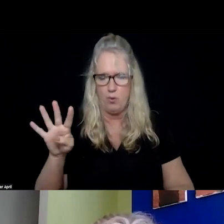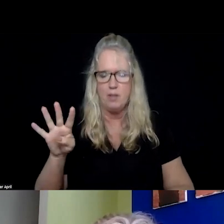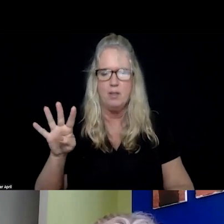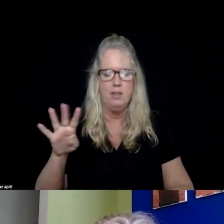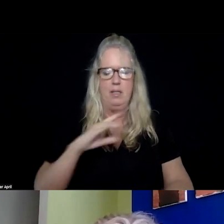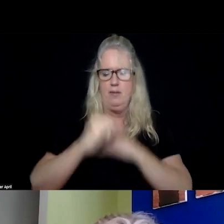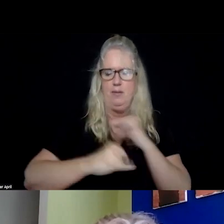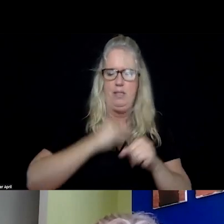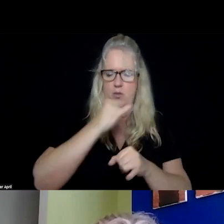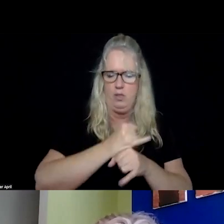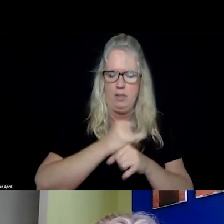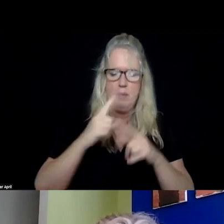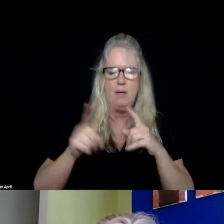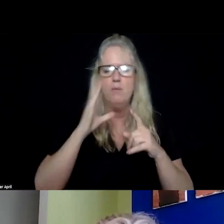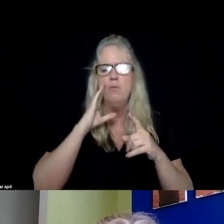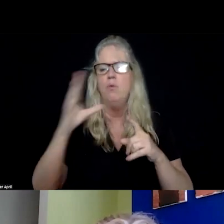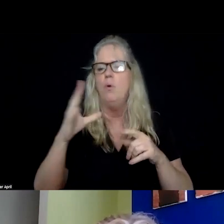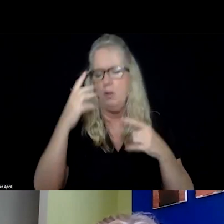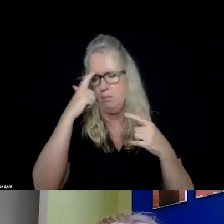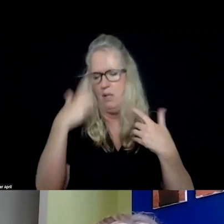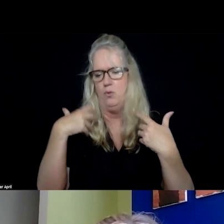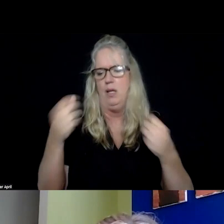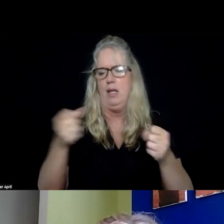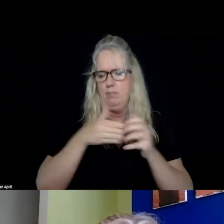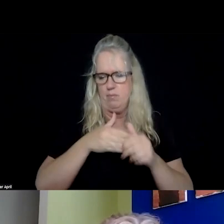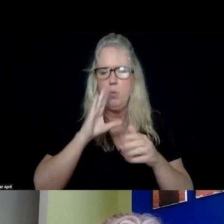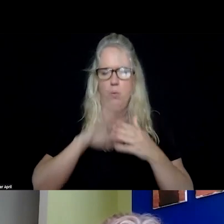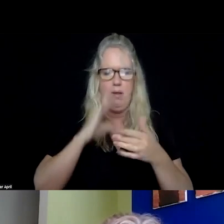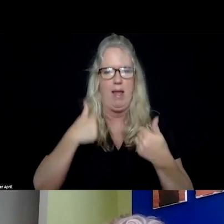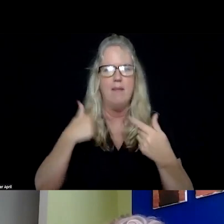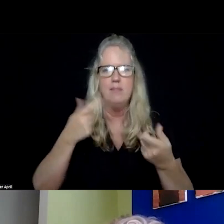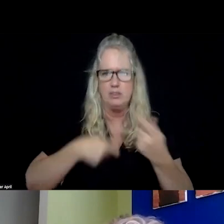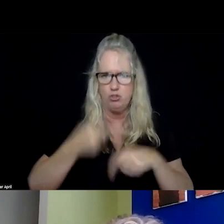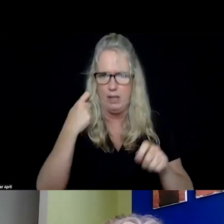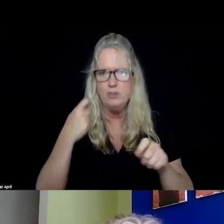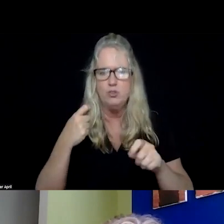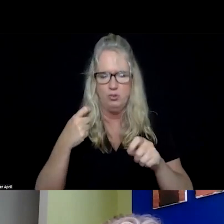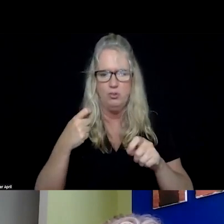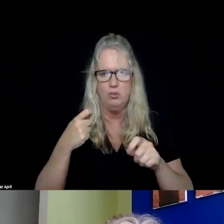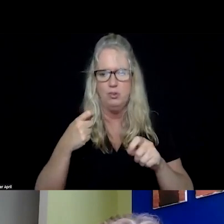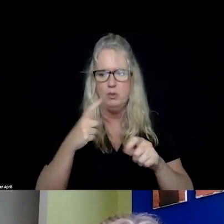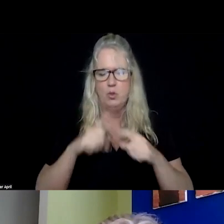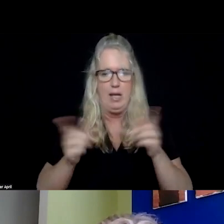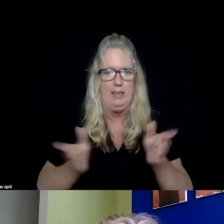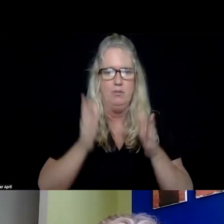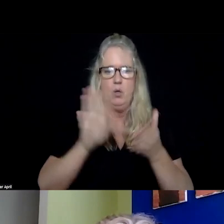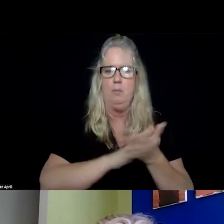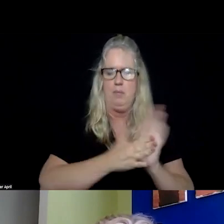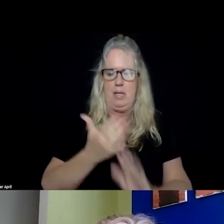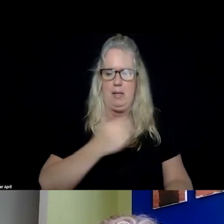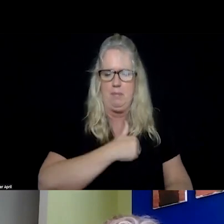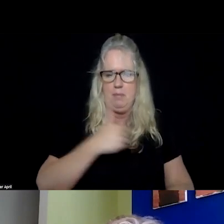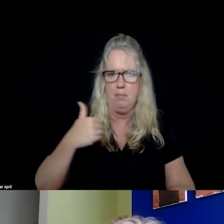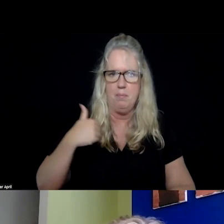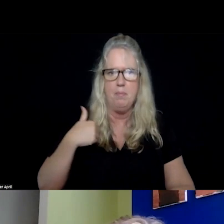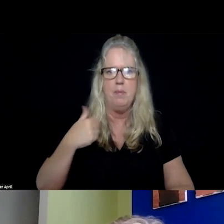International Initiative for Mental Health Leadership will have a leadership exchange. Okay, I encourage you to become a member of